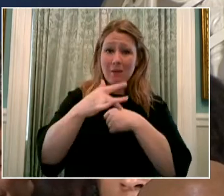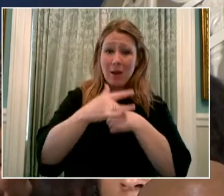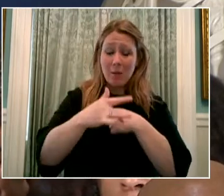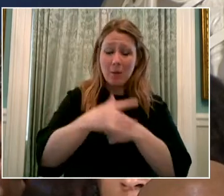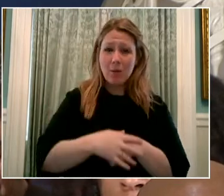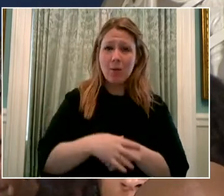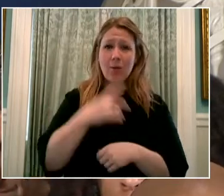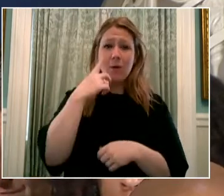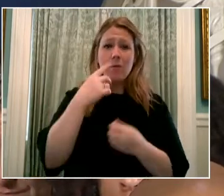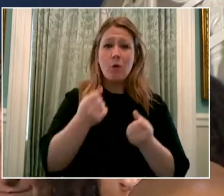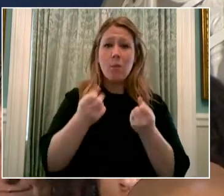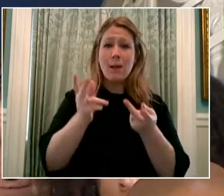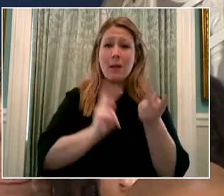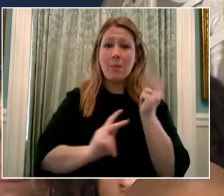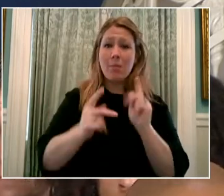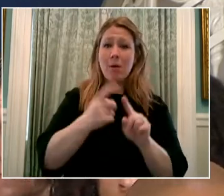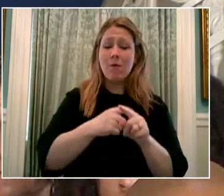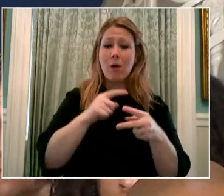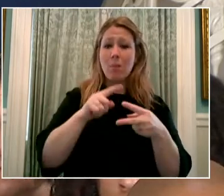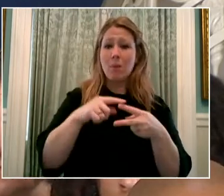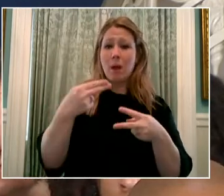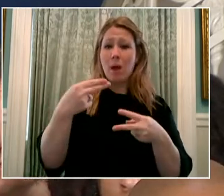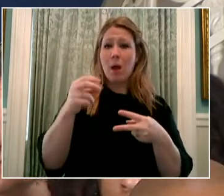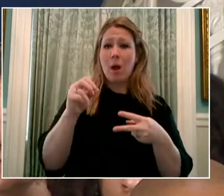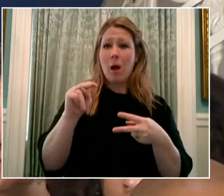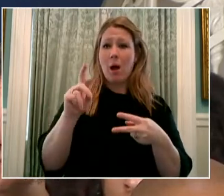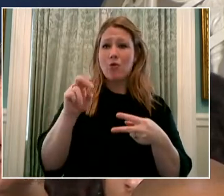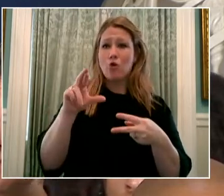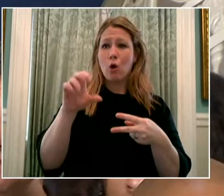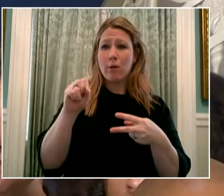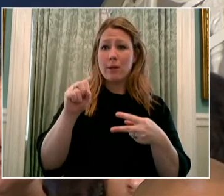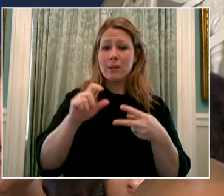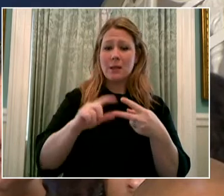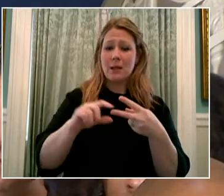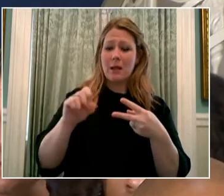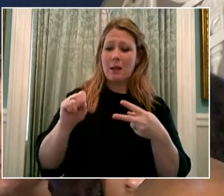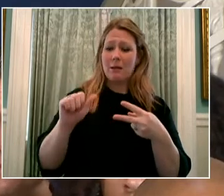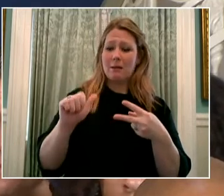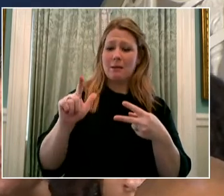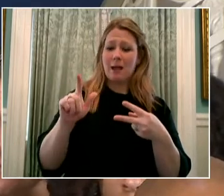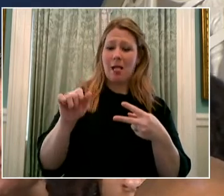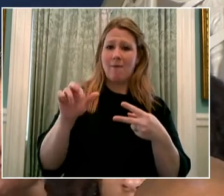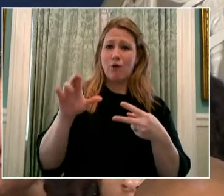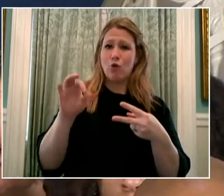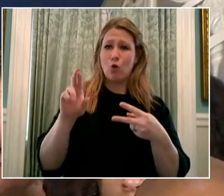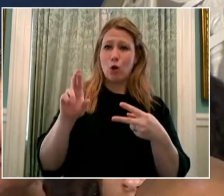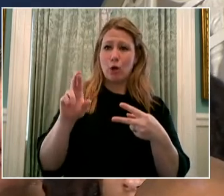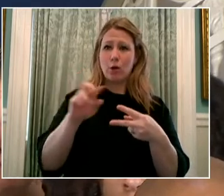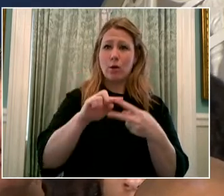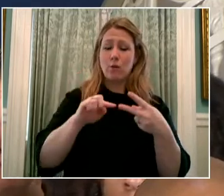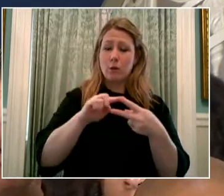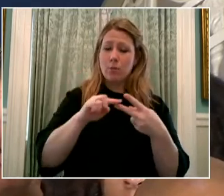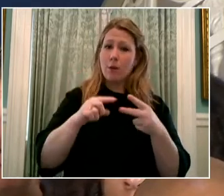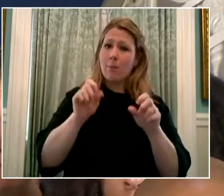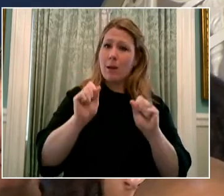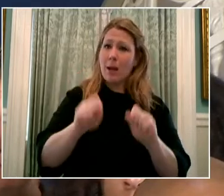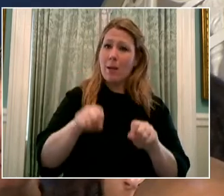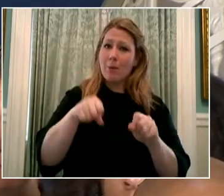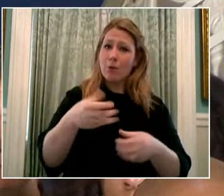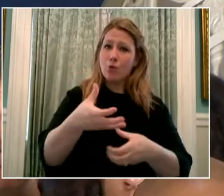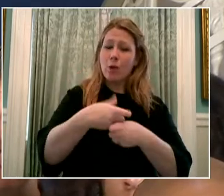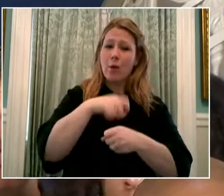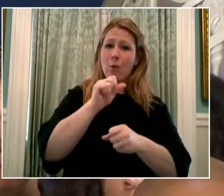instance, who have had access to TPS, they have been able to obtain work permits, and many have developed